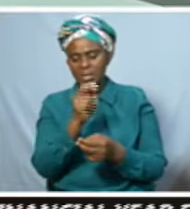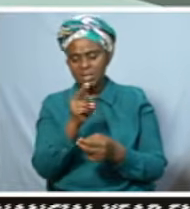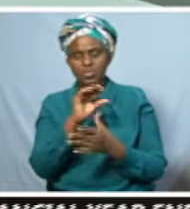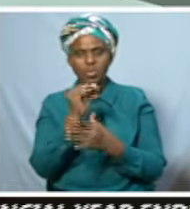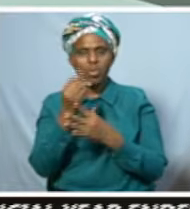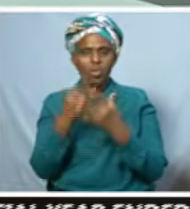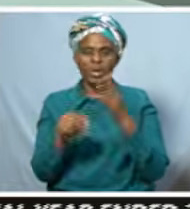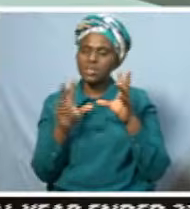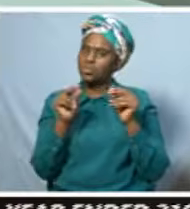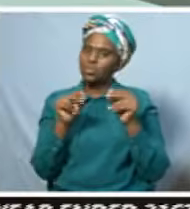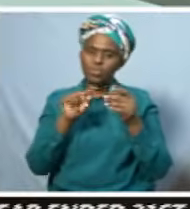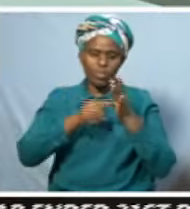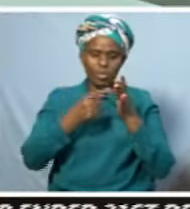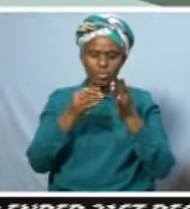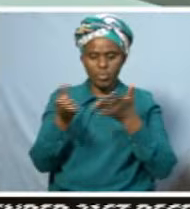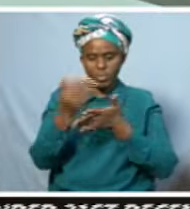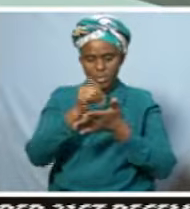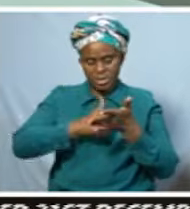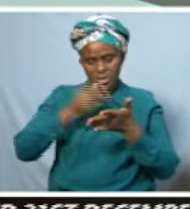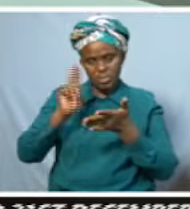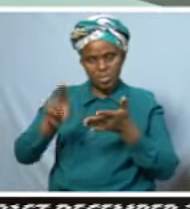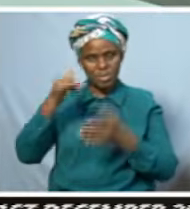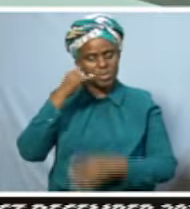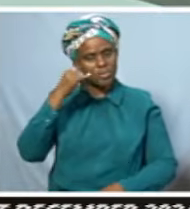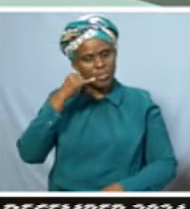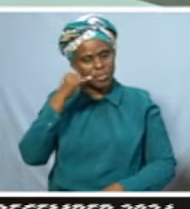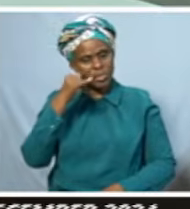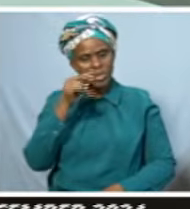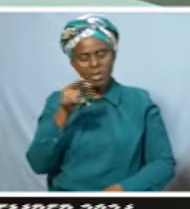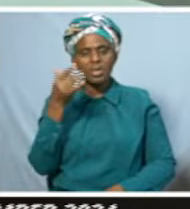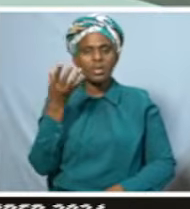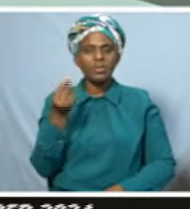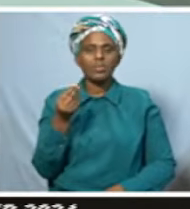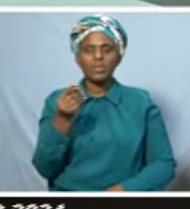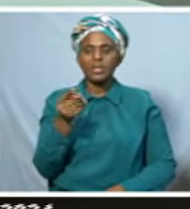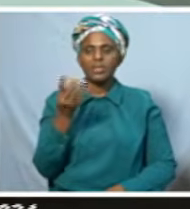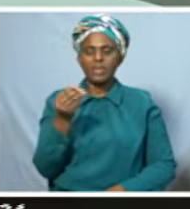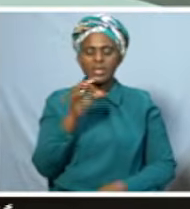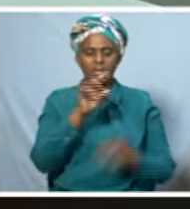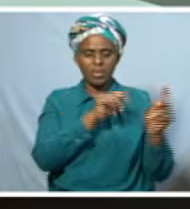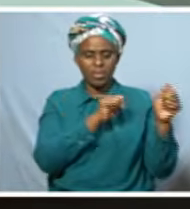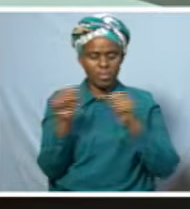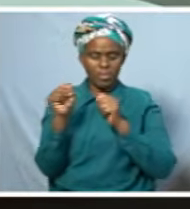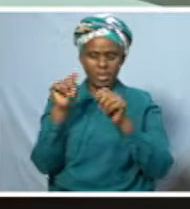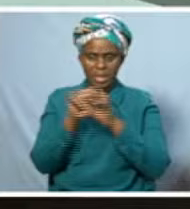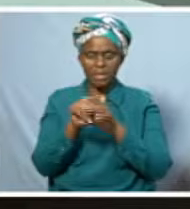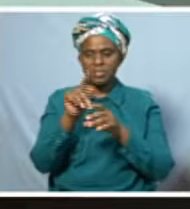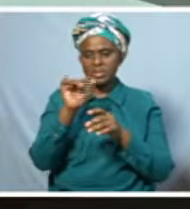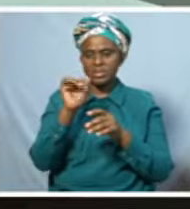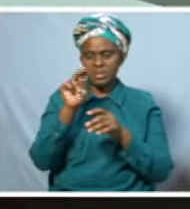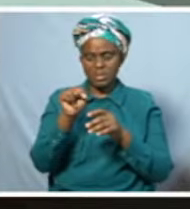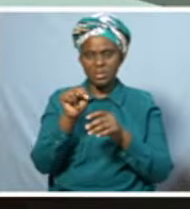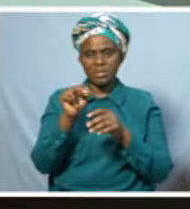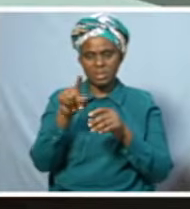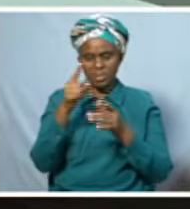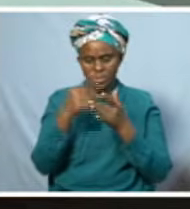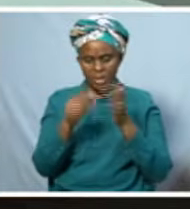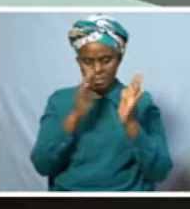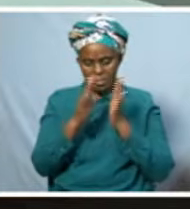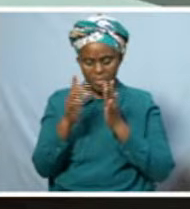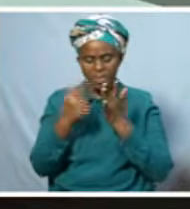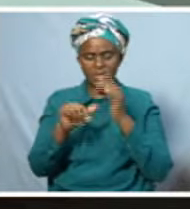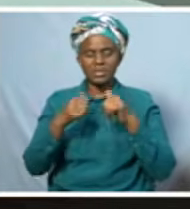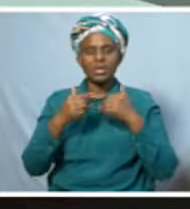at the point of collection. So we are using mobile, then the mobile money is transferred into TIN. So that is the system that